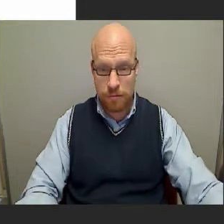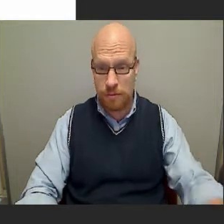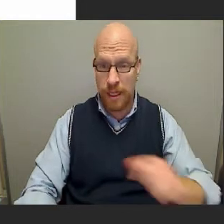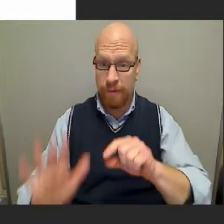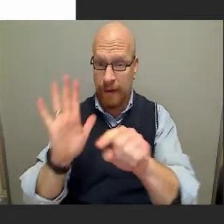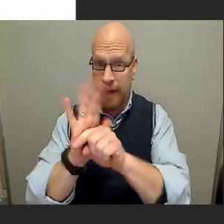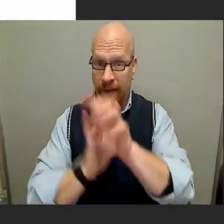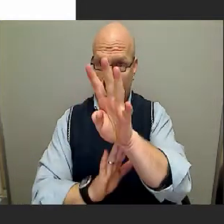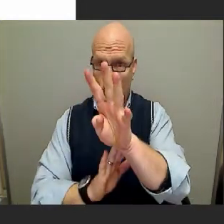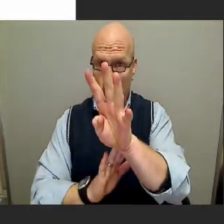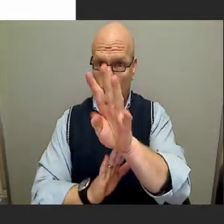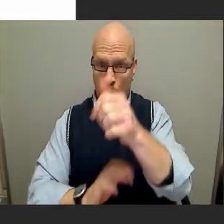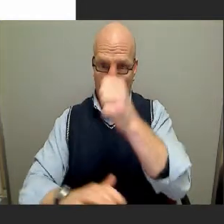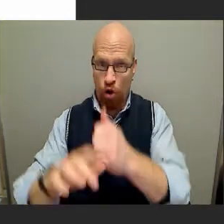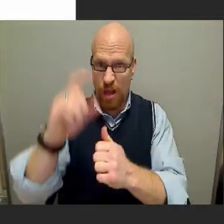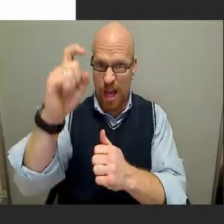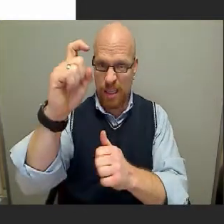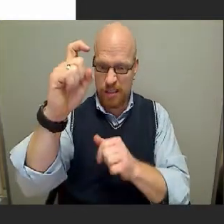And we can fill our table in.